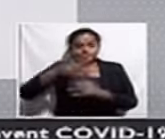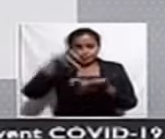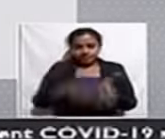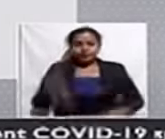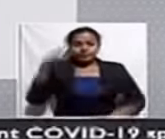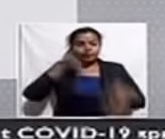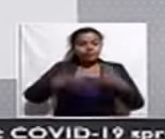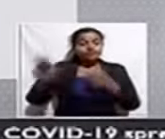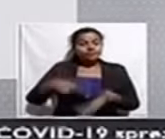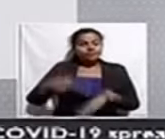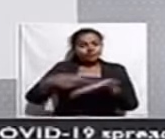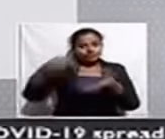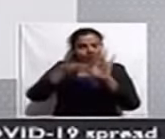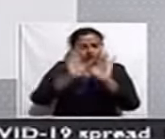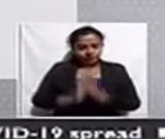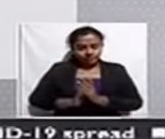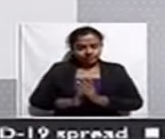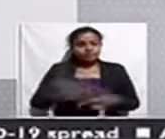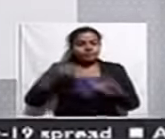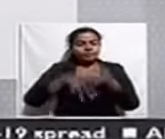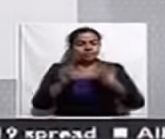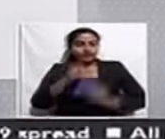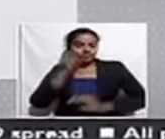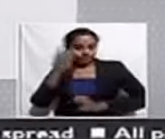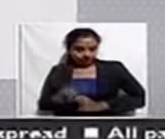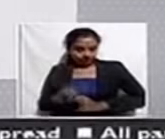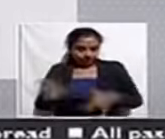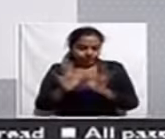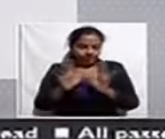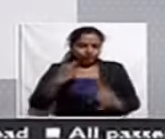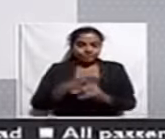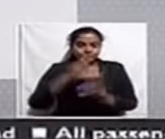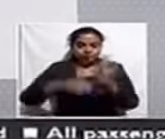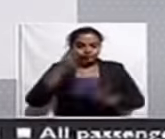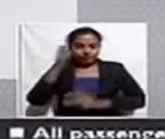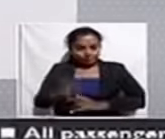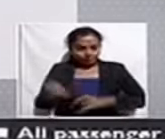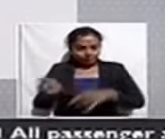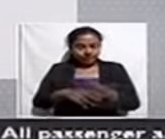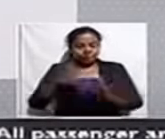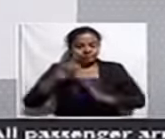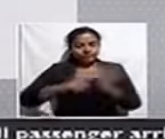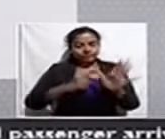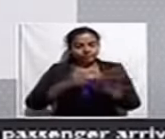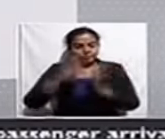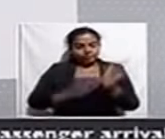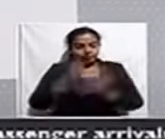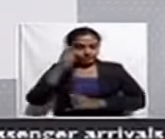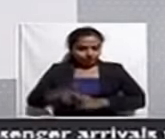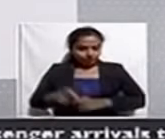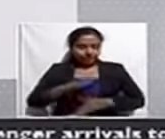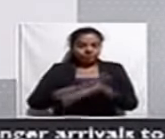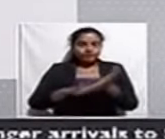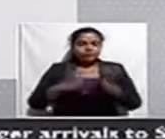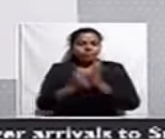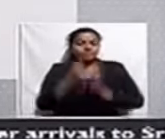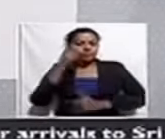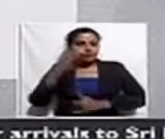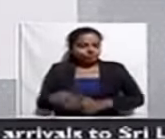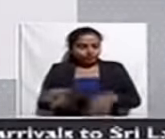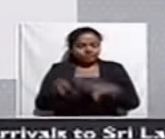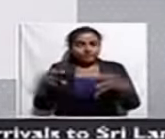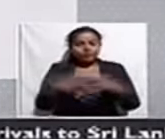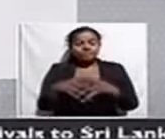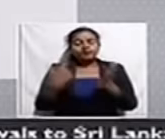Marshal Sarath Fonseca, Kavinda Jayawardana, Ajit Mana Peruma, Harshana Rajakaruna and Vijita Herath from the National People's